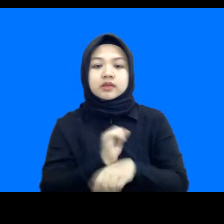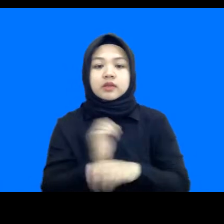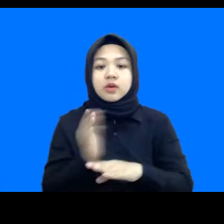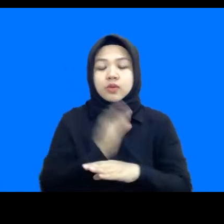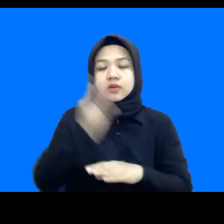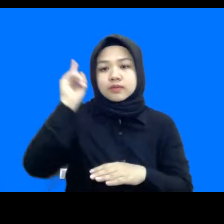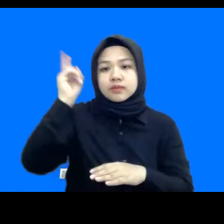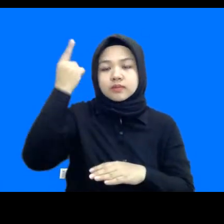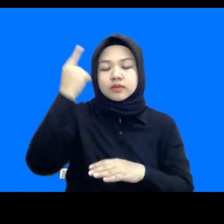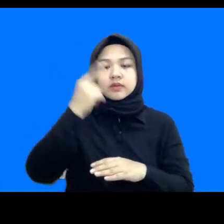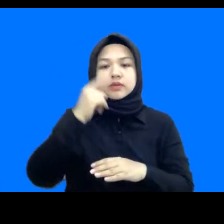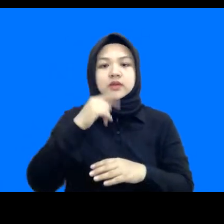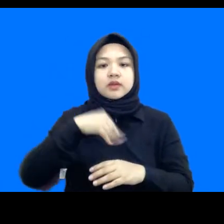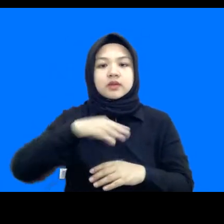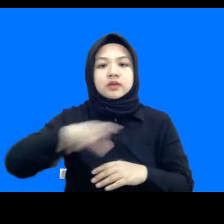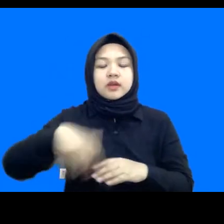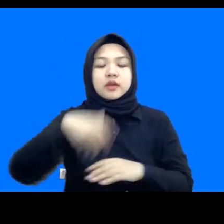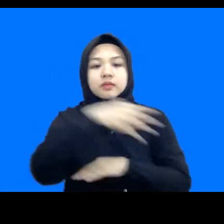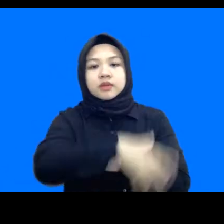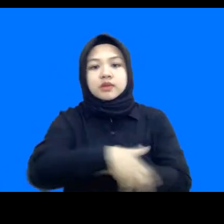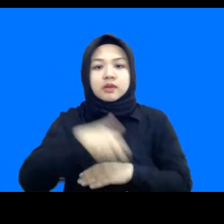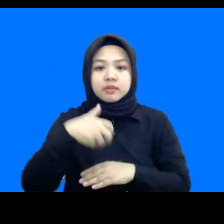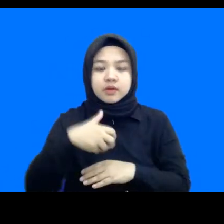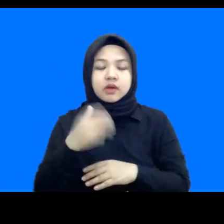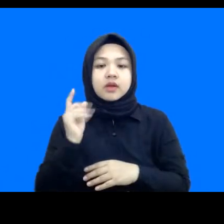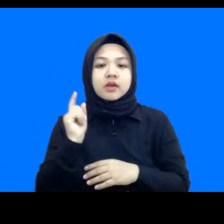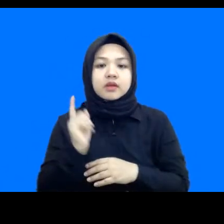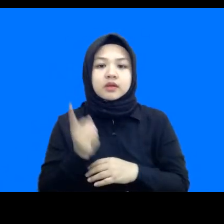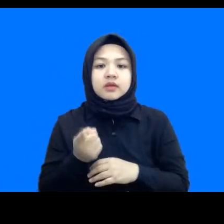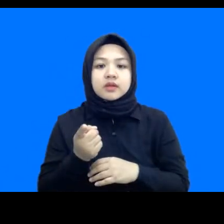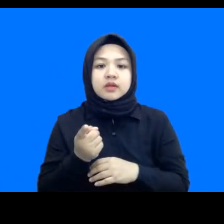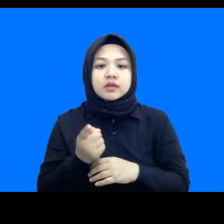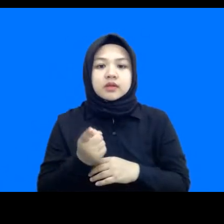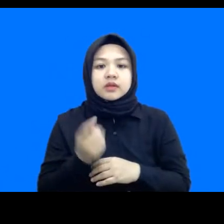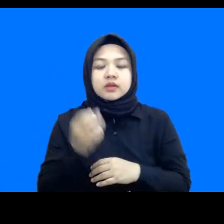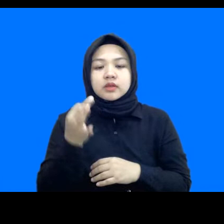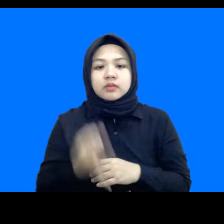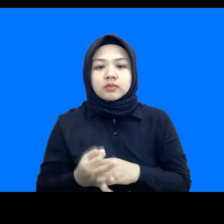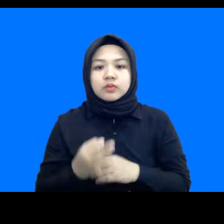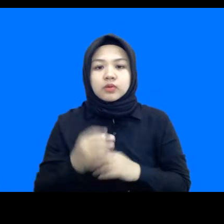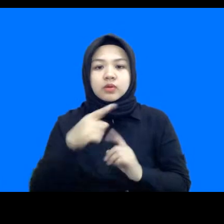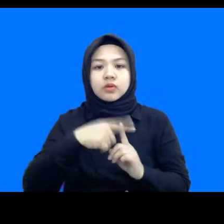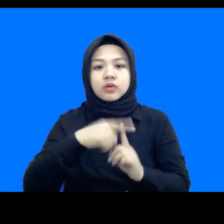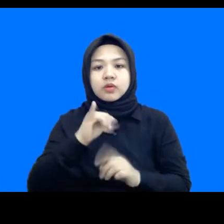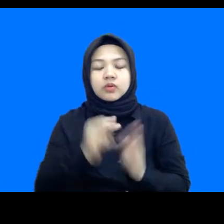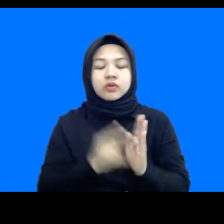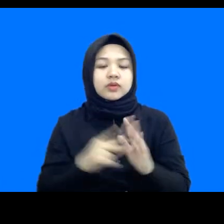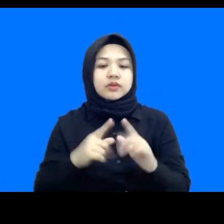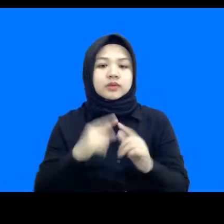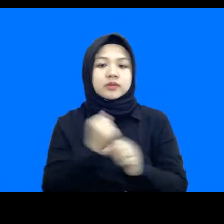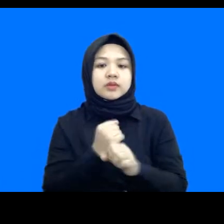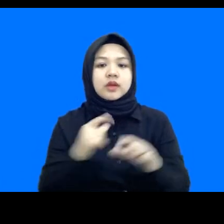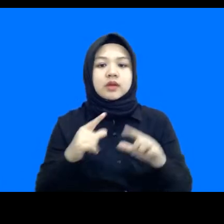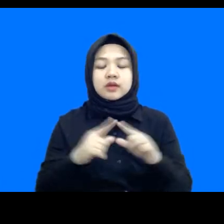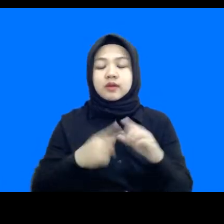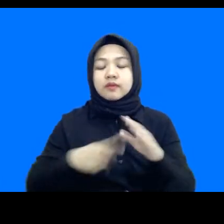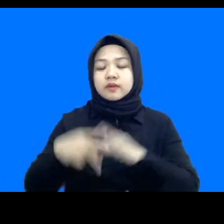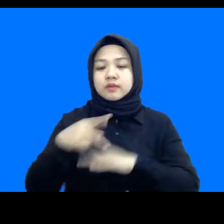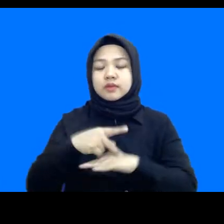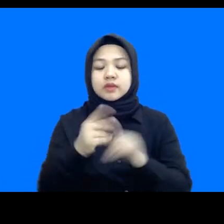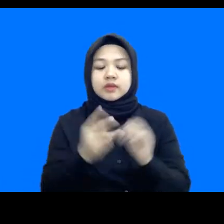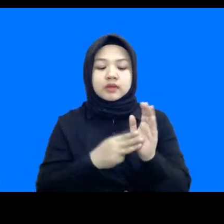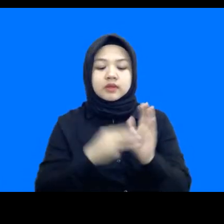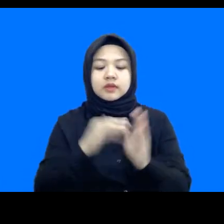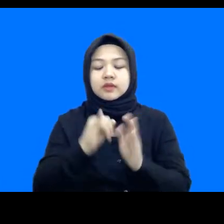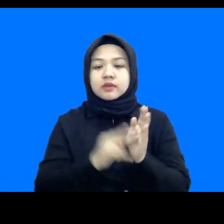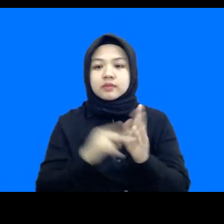Islands. So Dinagat Islands is located in the northern part of Mindanao in the Philippines. And this is a mineral